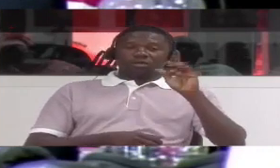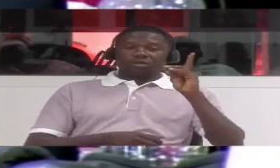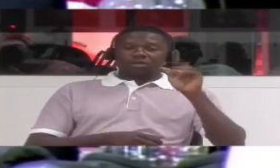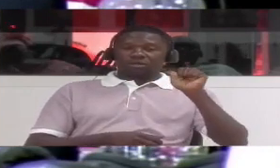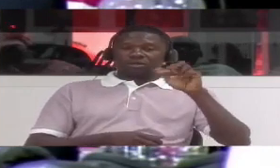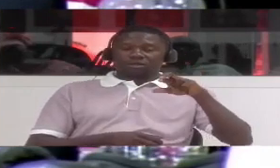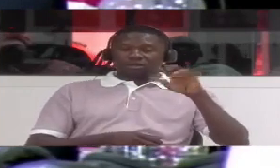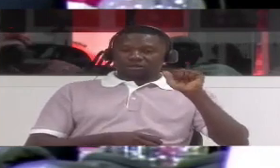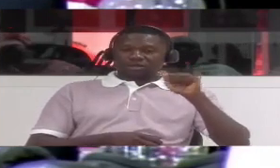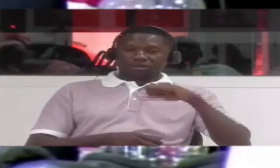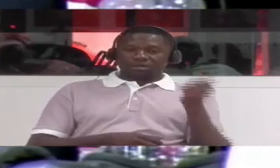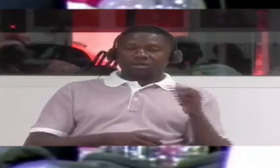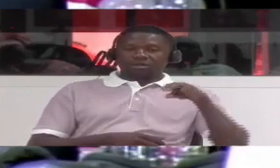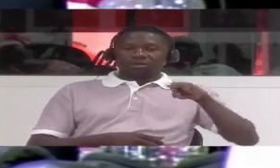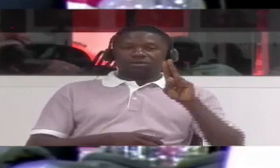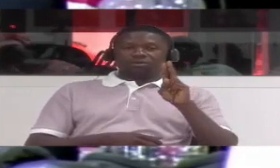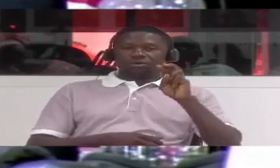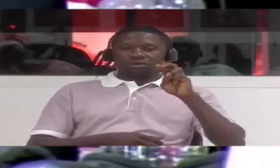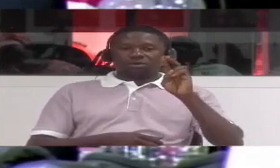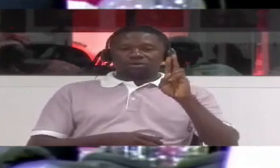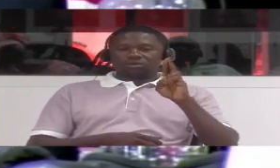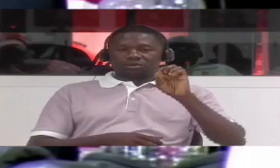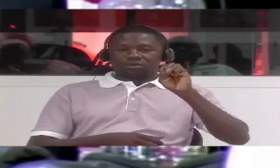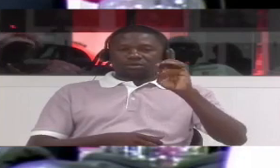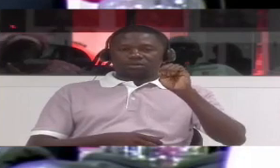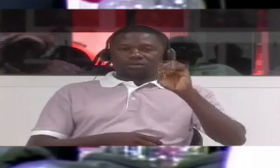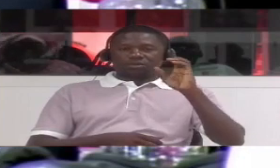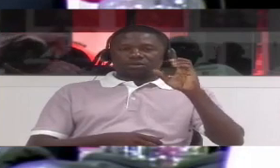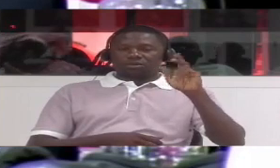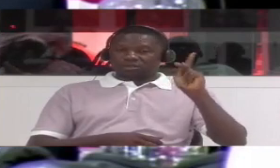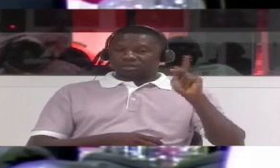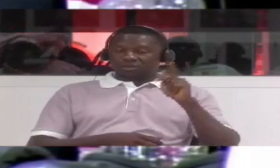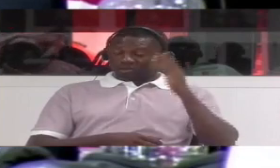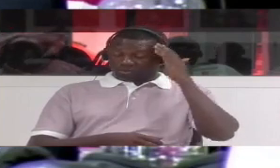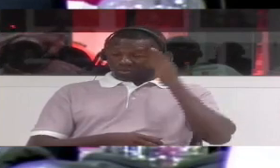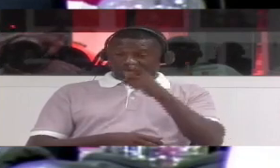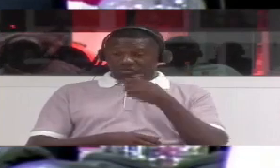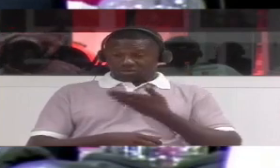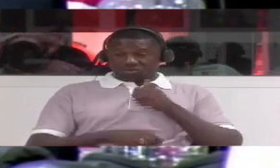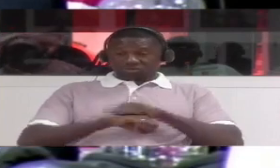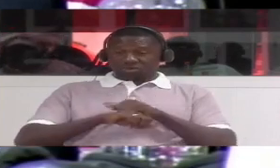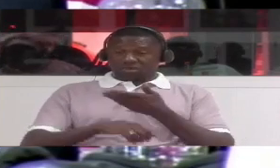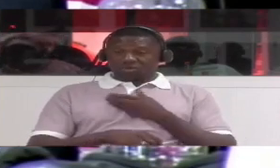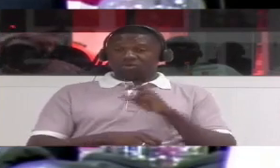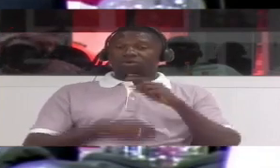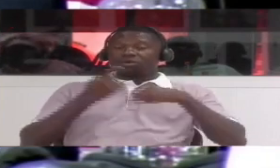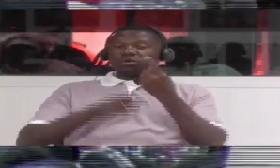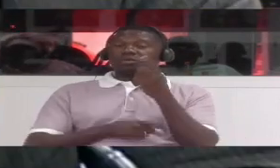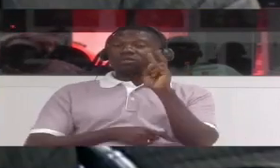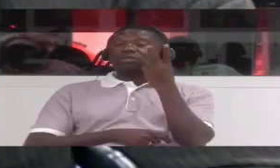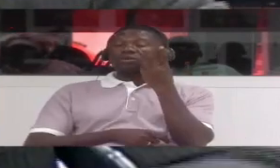head of operations, knew that you had been tortured. Of course, they were there. What about the second occasion? They were there. They knew